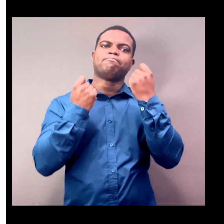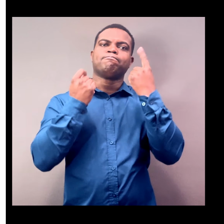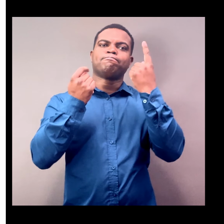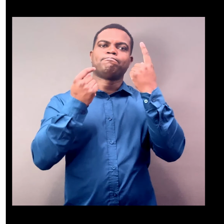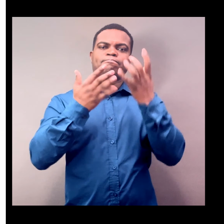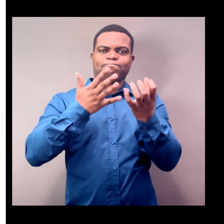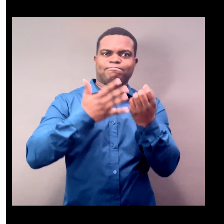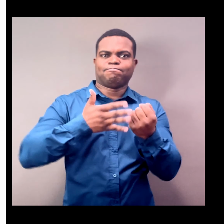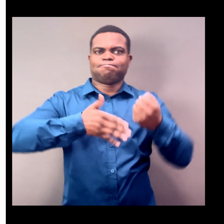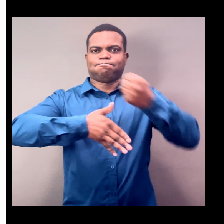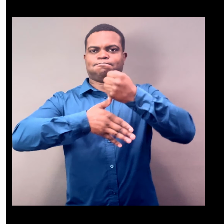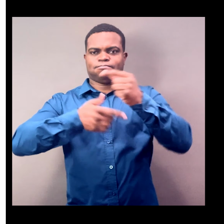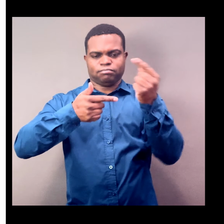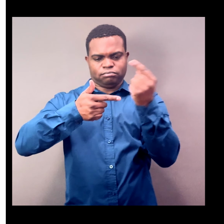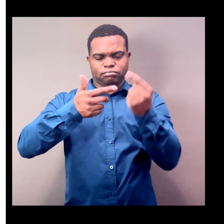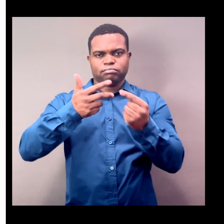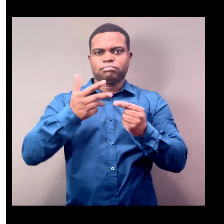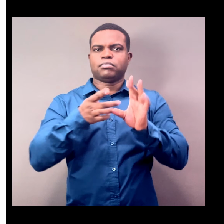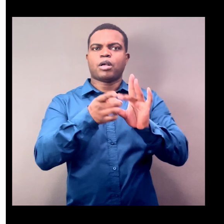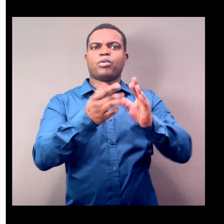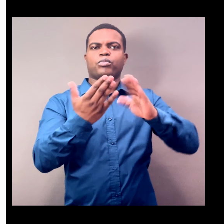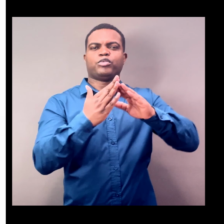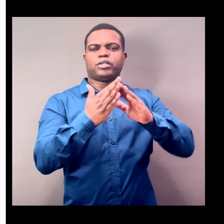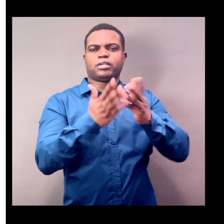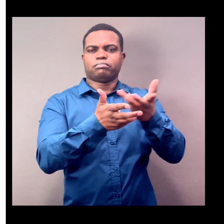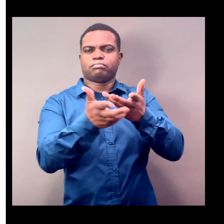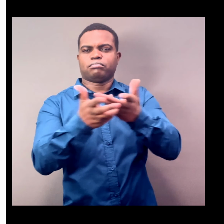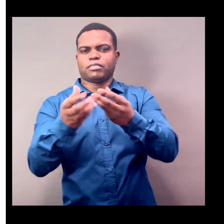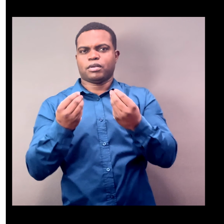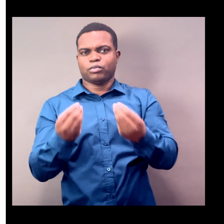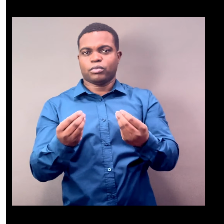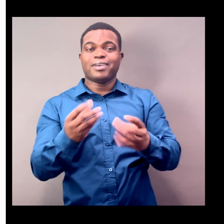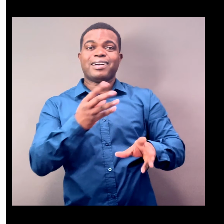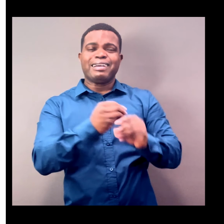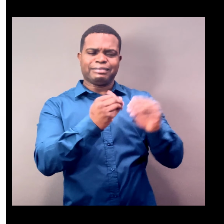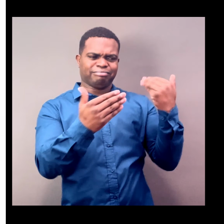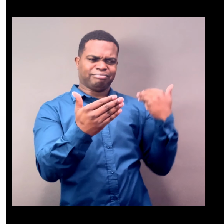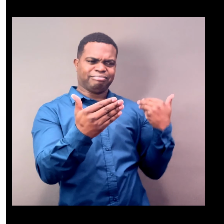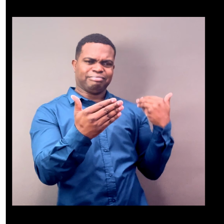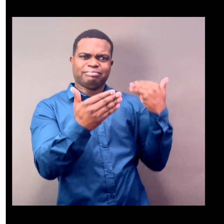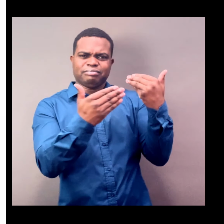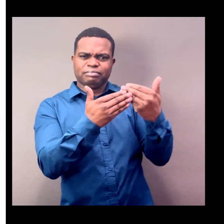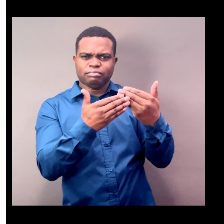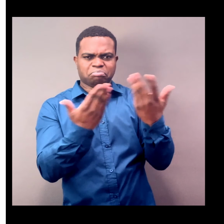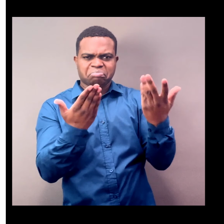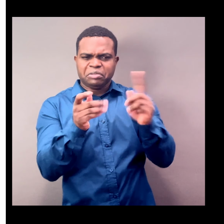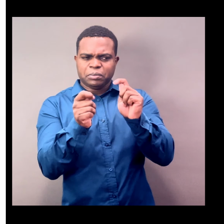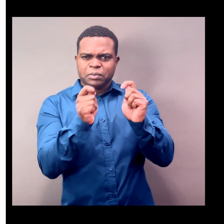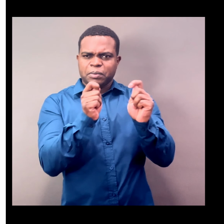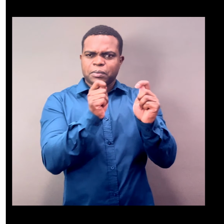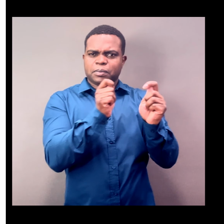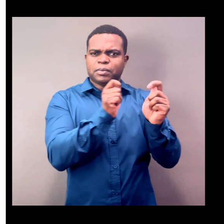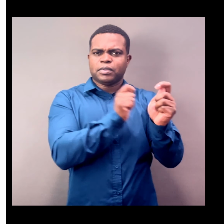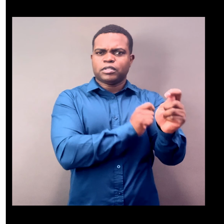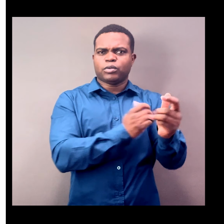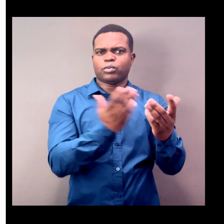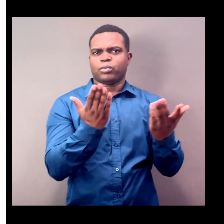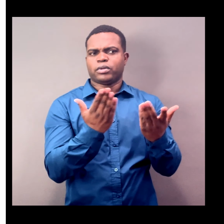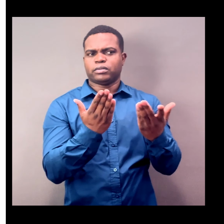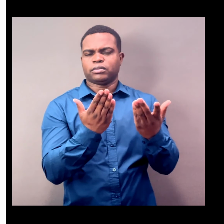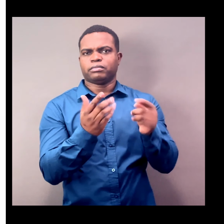and importance of community engagement, to recognize the historical development and evolution of community